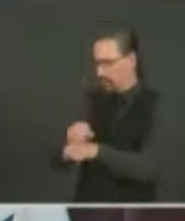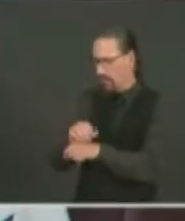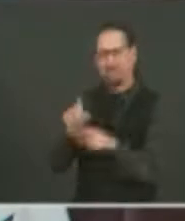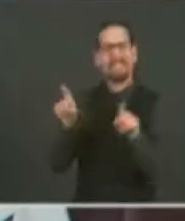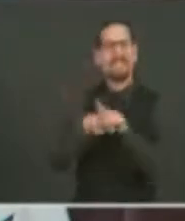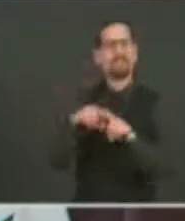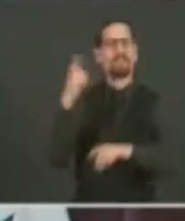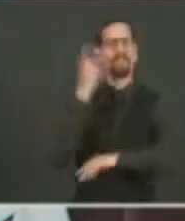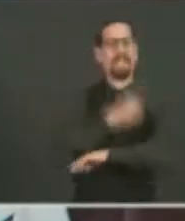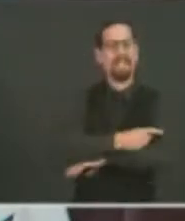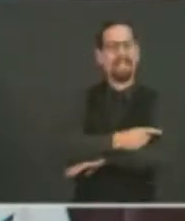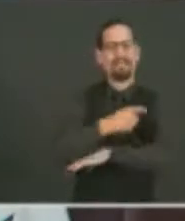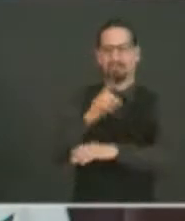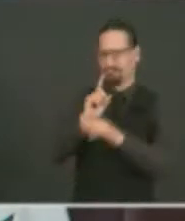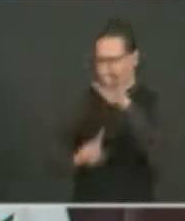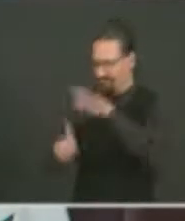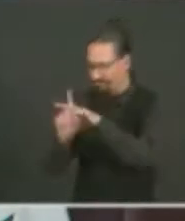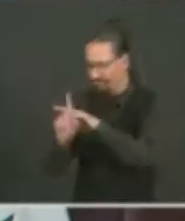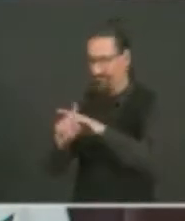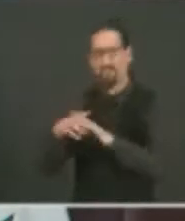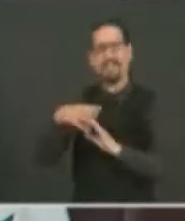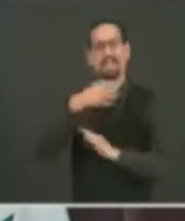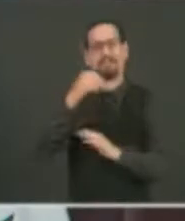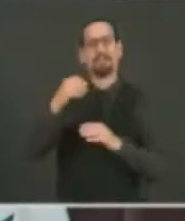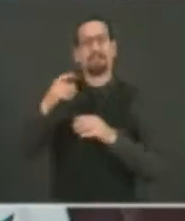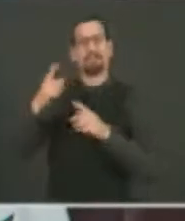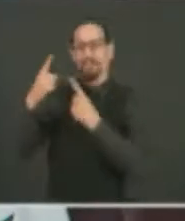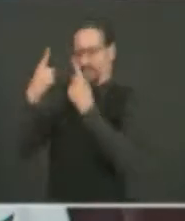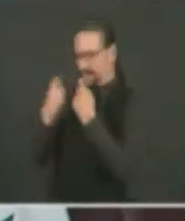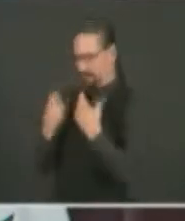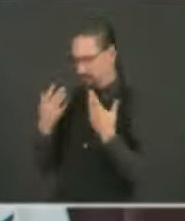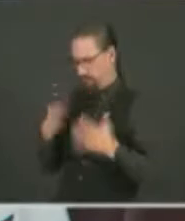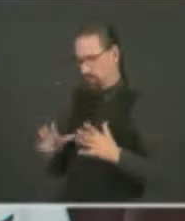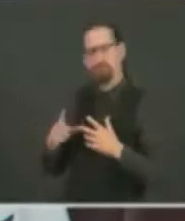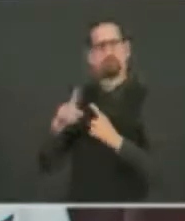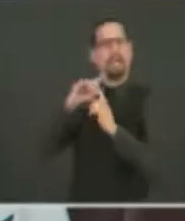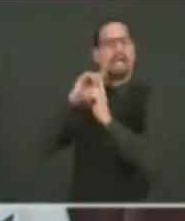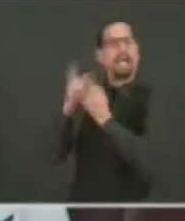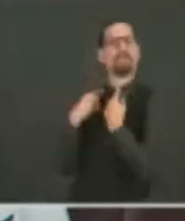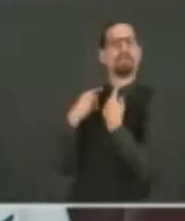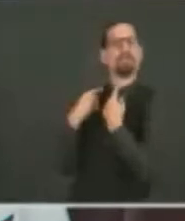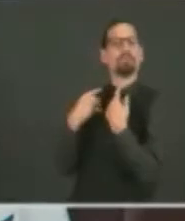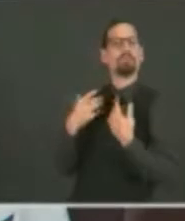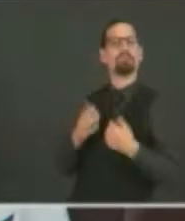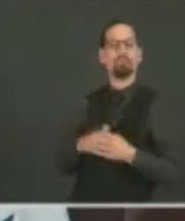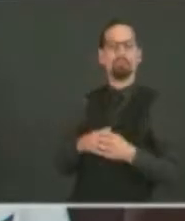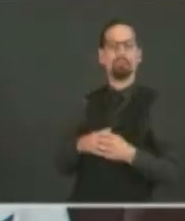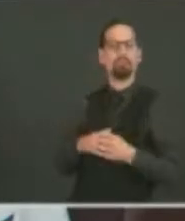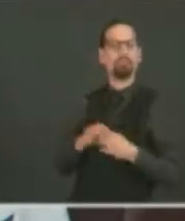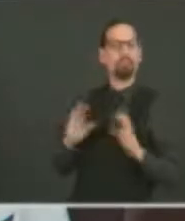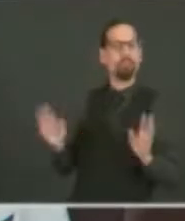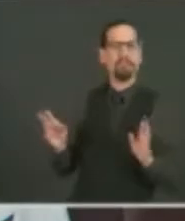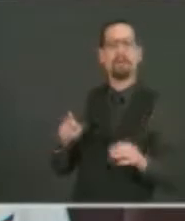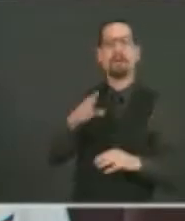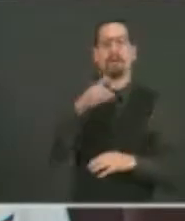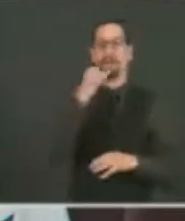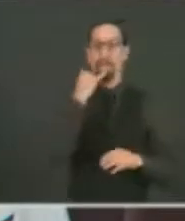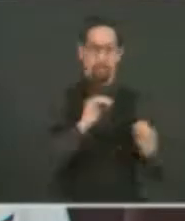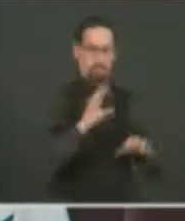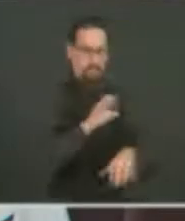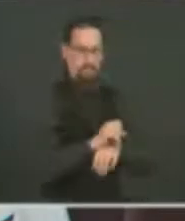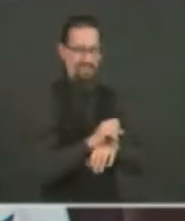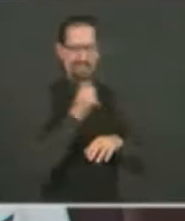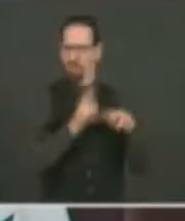if you can, please don't show up without an appointment. And then finally, be careful about